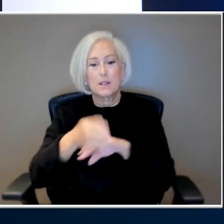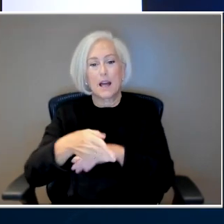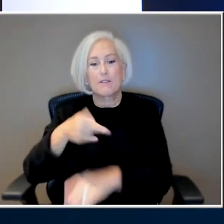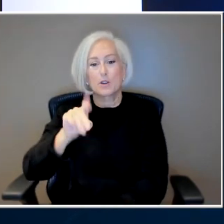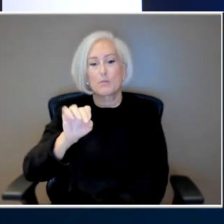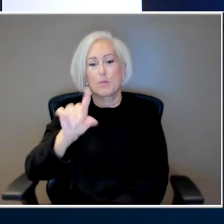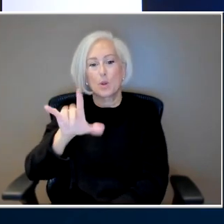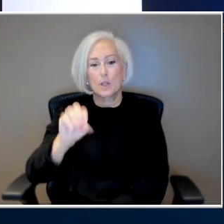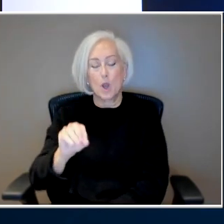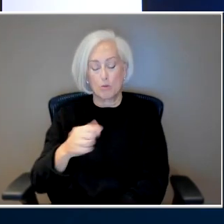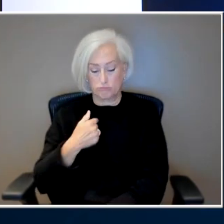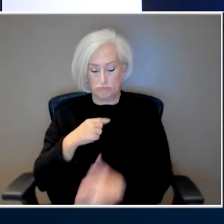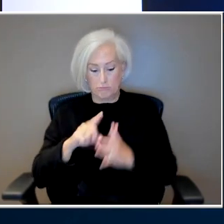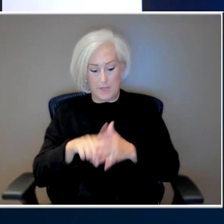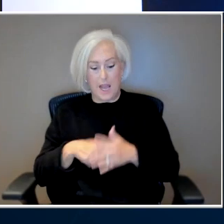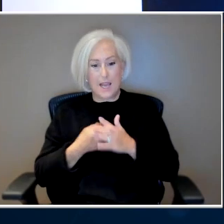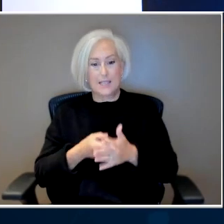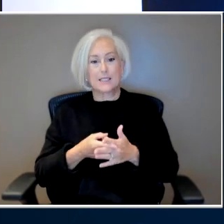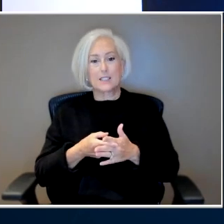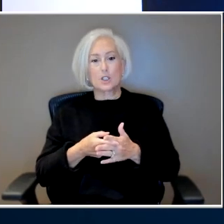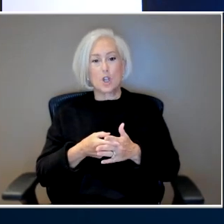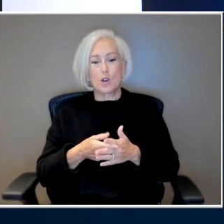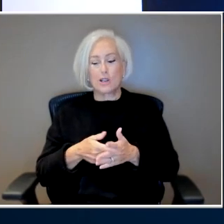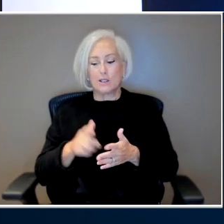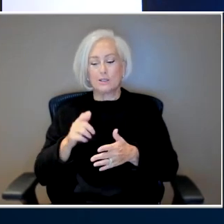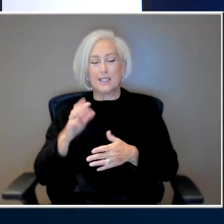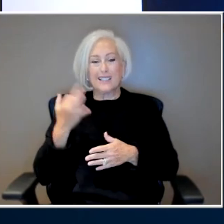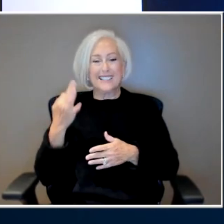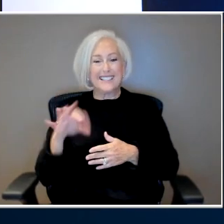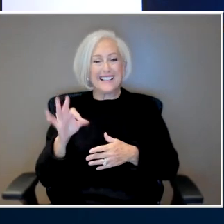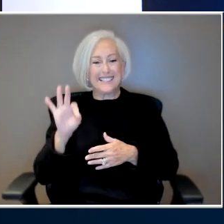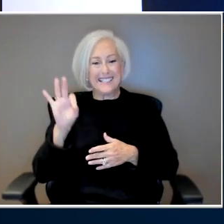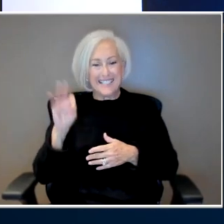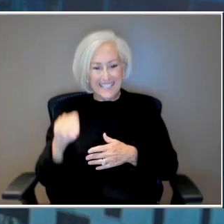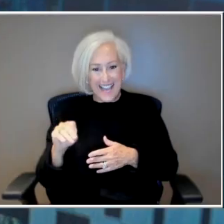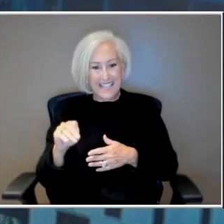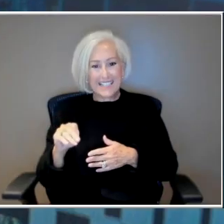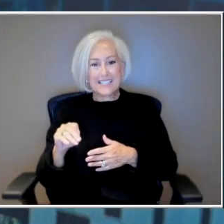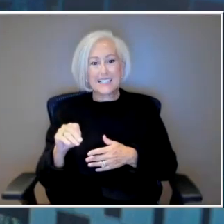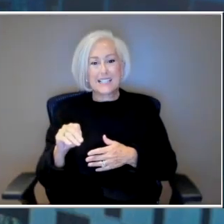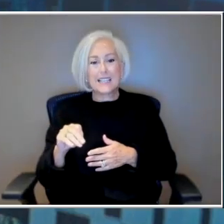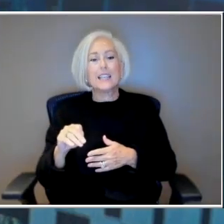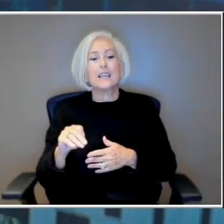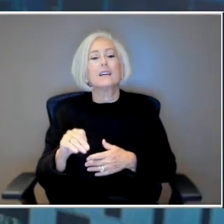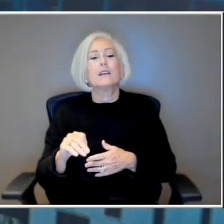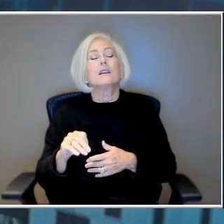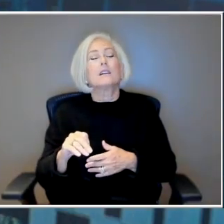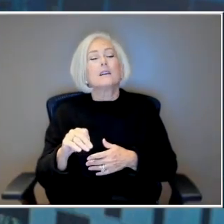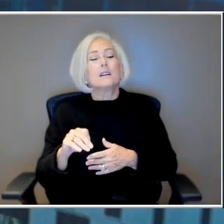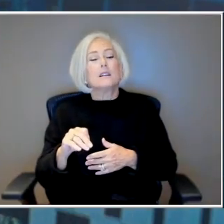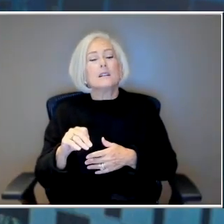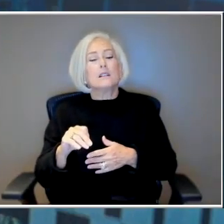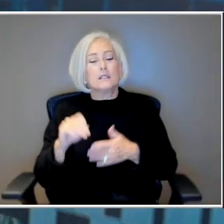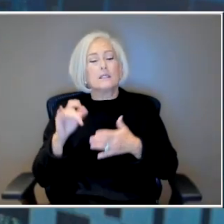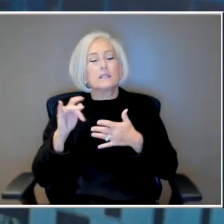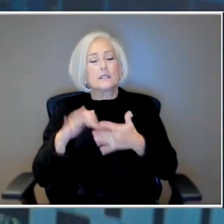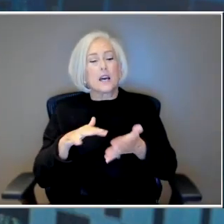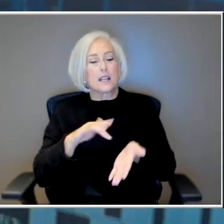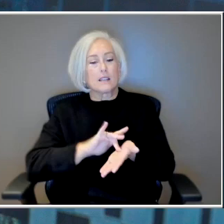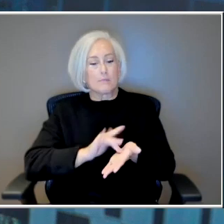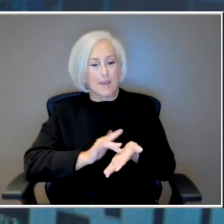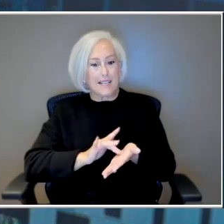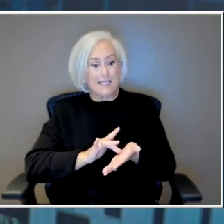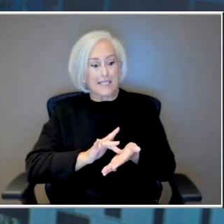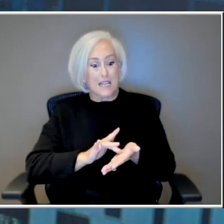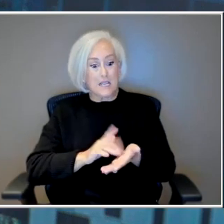disease back in the early 90s, I still had patients who had polio and now are in their 60s or whatever, and you can